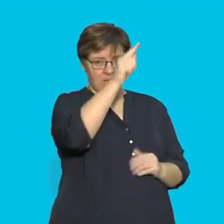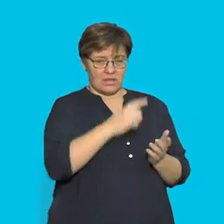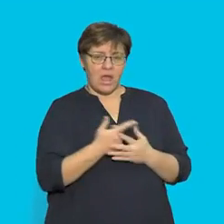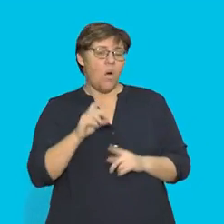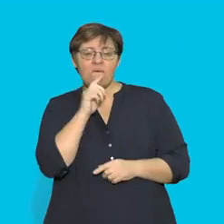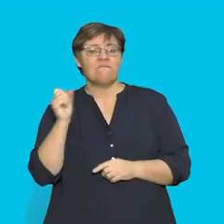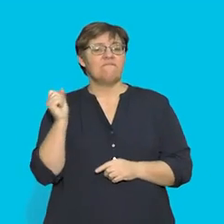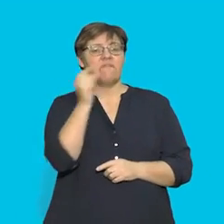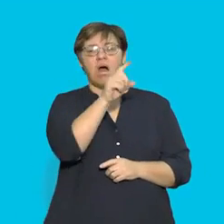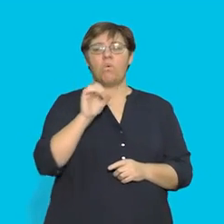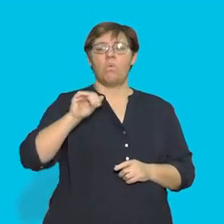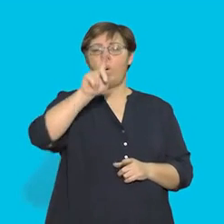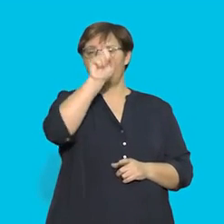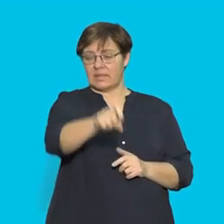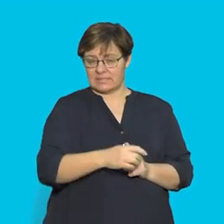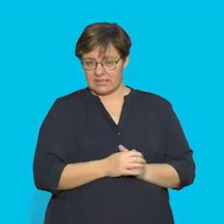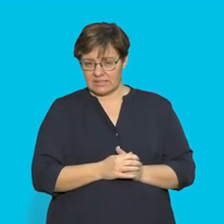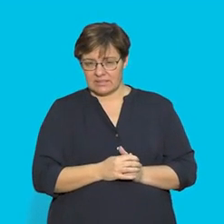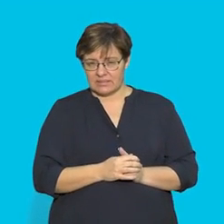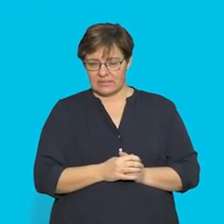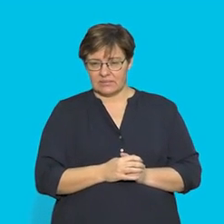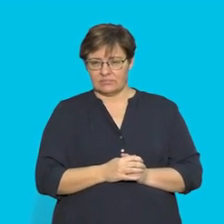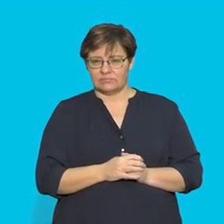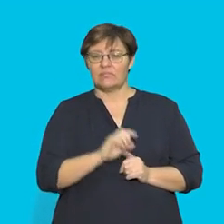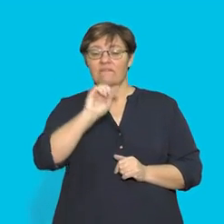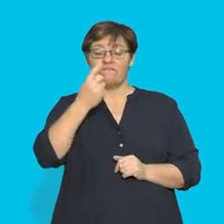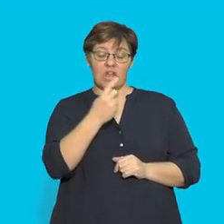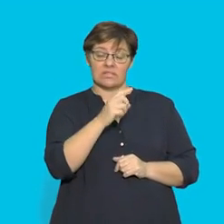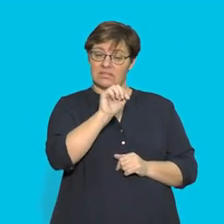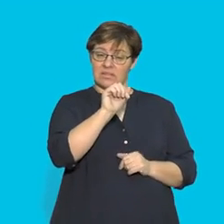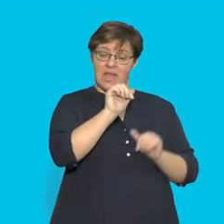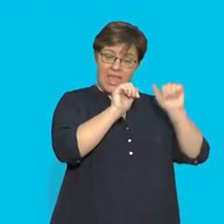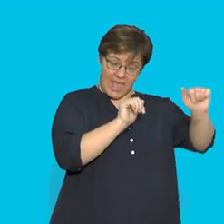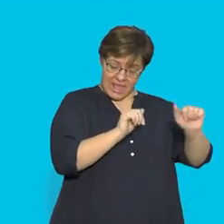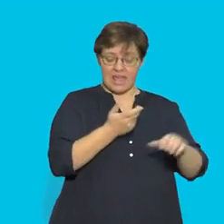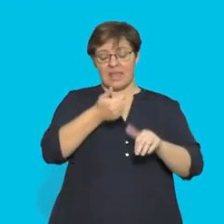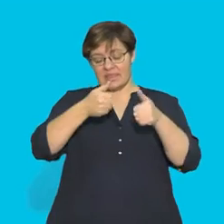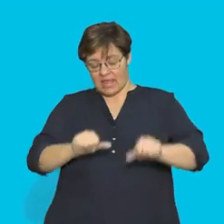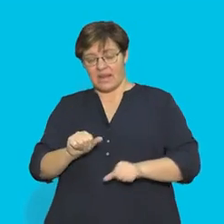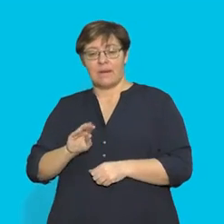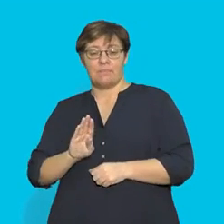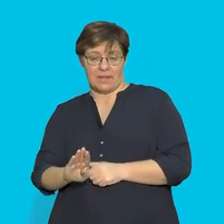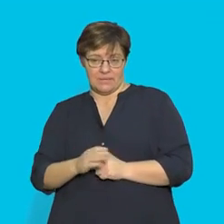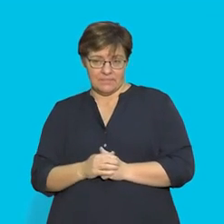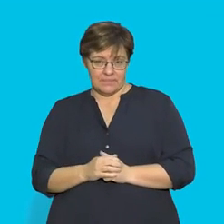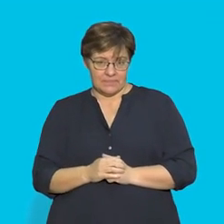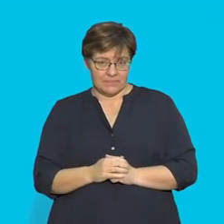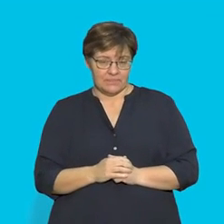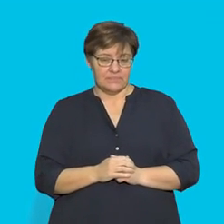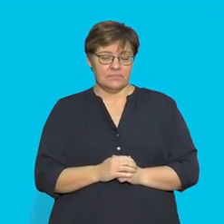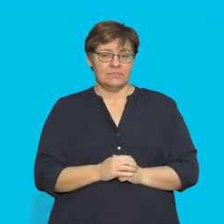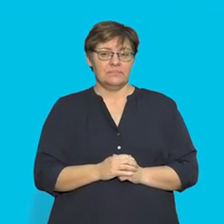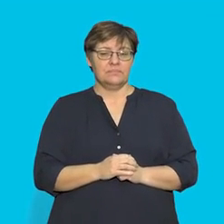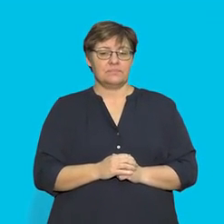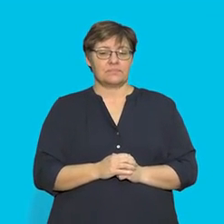up at and how far would you have to walk? Okay, let's first answer the first question and we get to the B as soon as we're